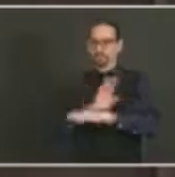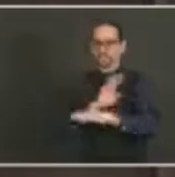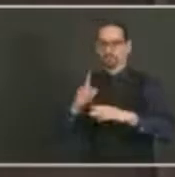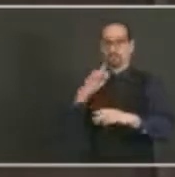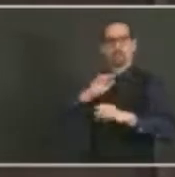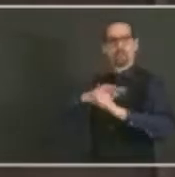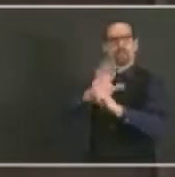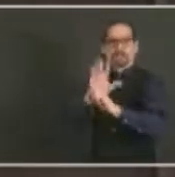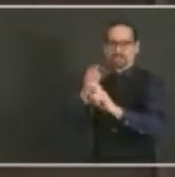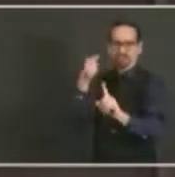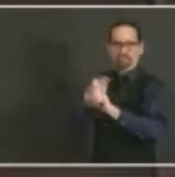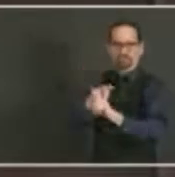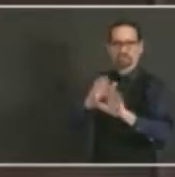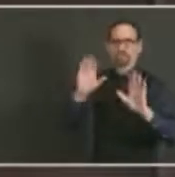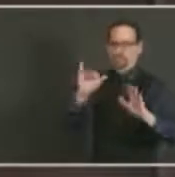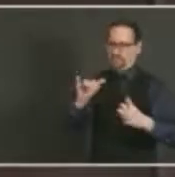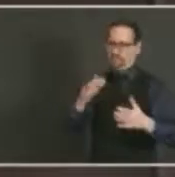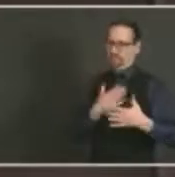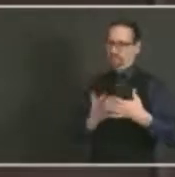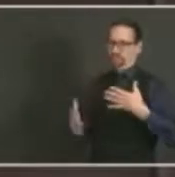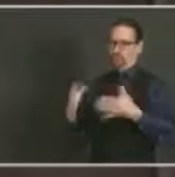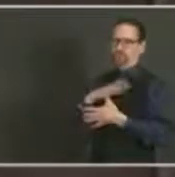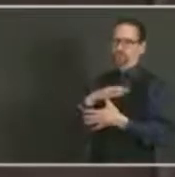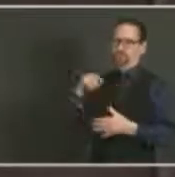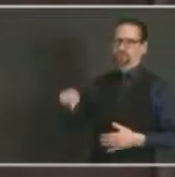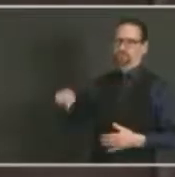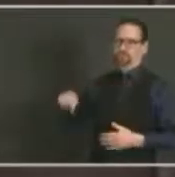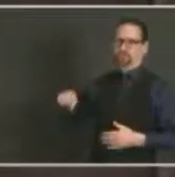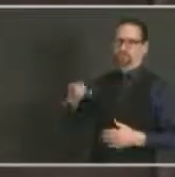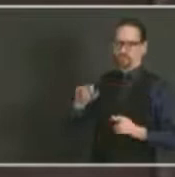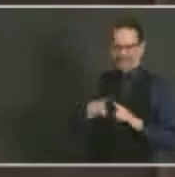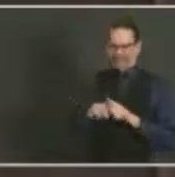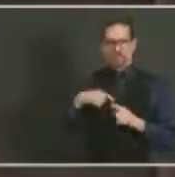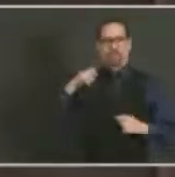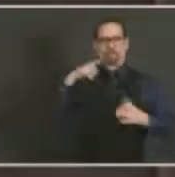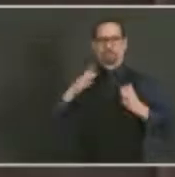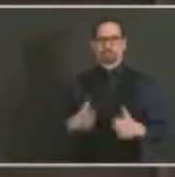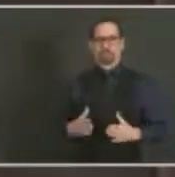my new administration, and it will continue to be as it has been in the past.